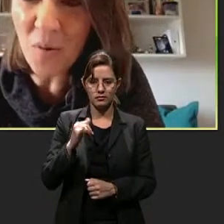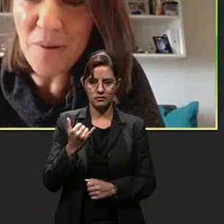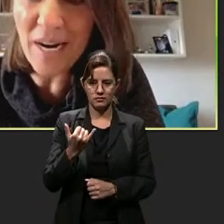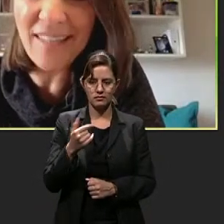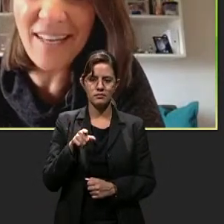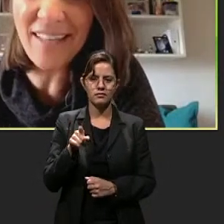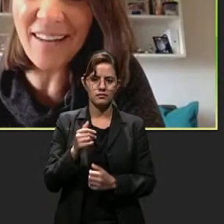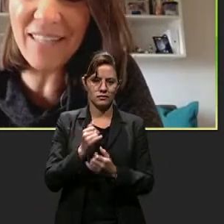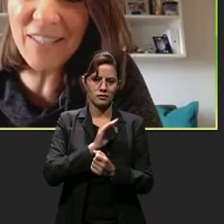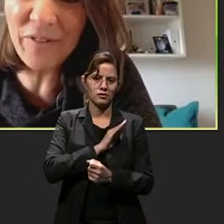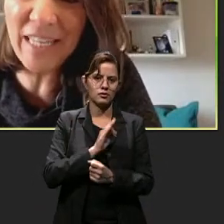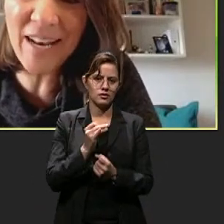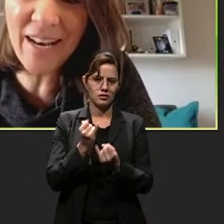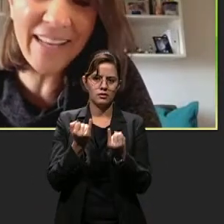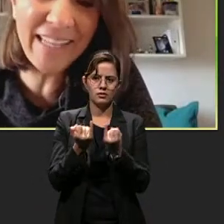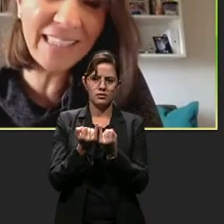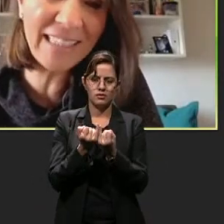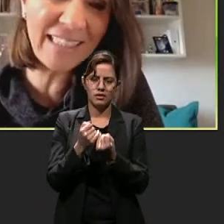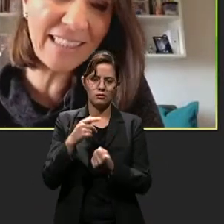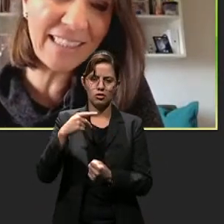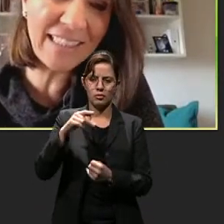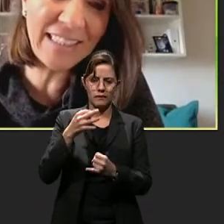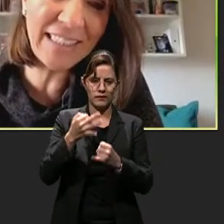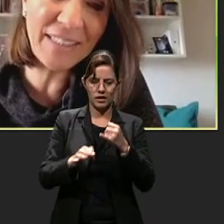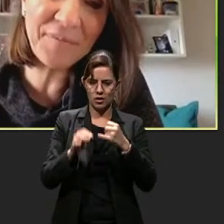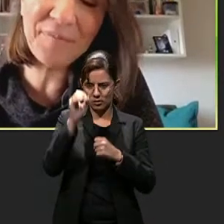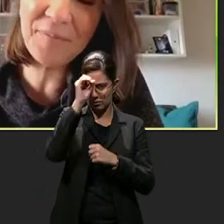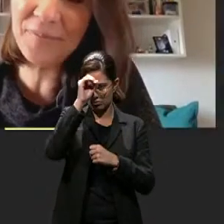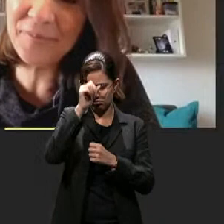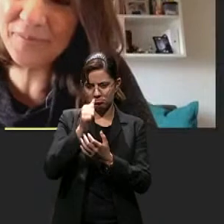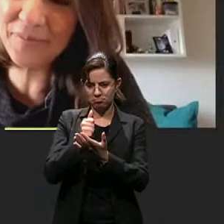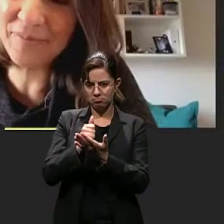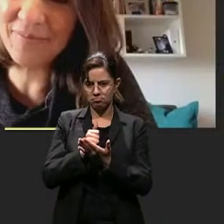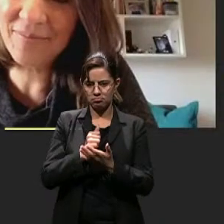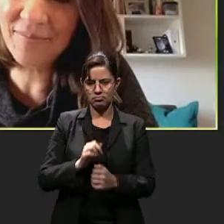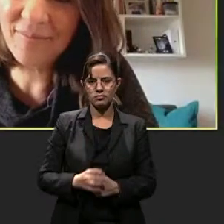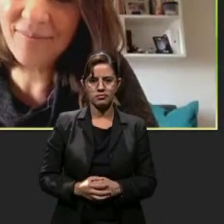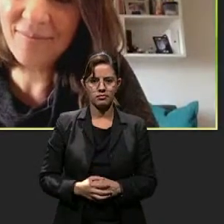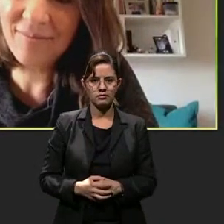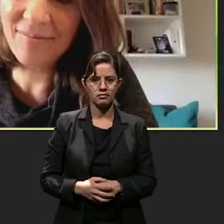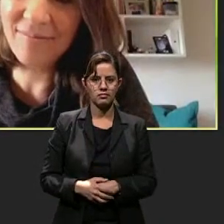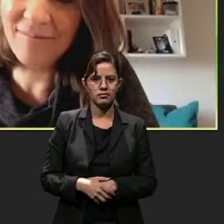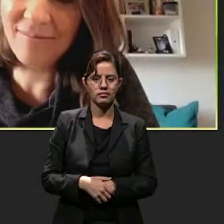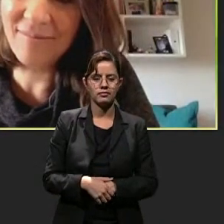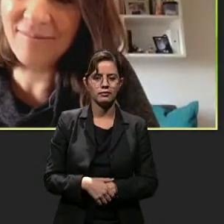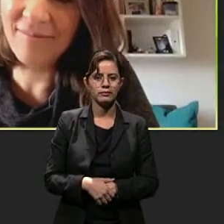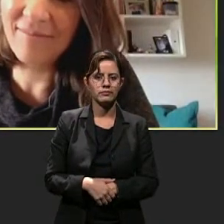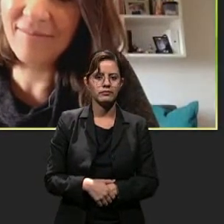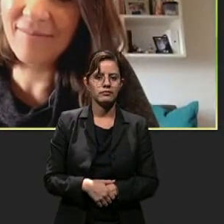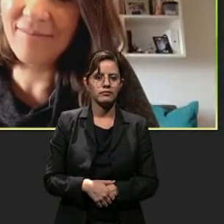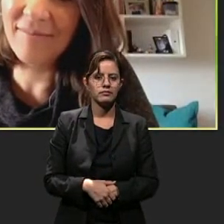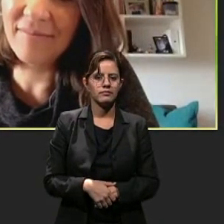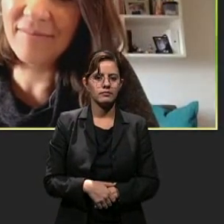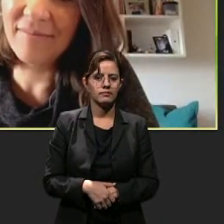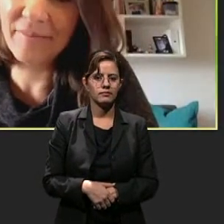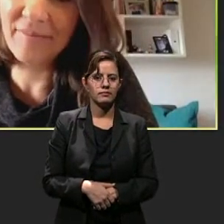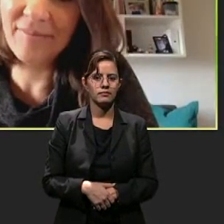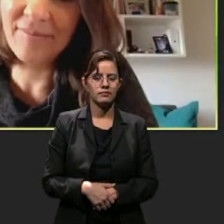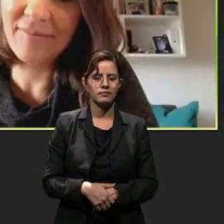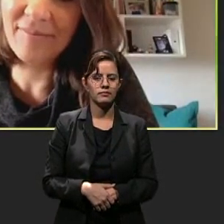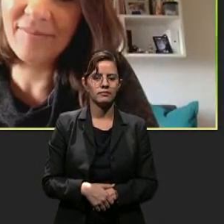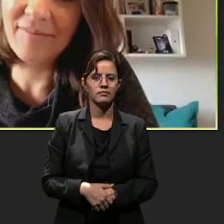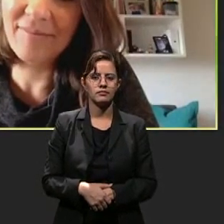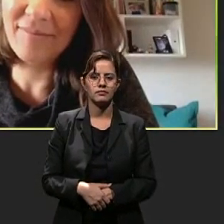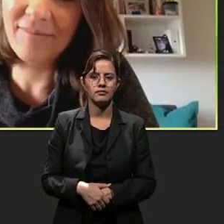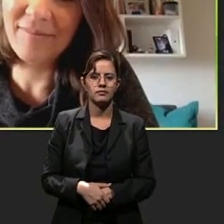so she can also share her final insights. Well, thank you again